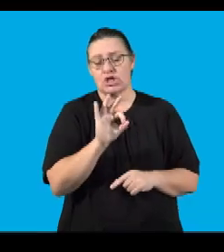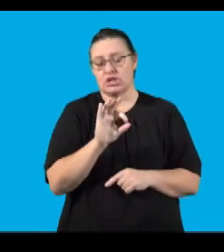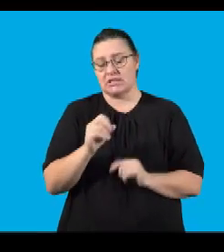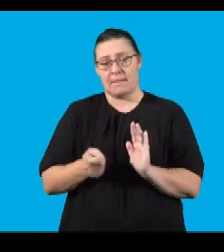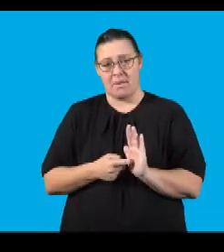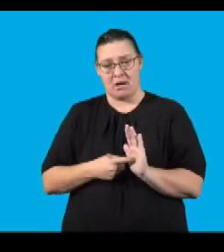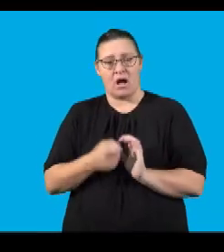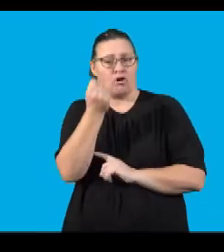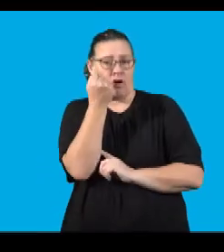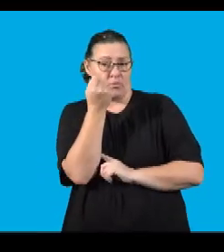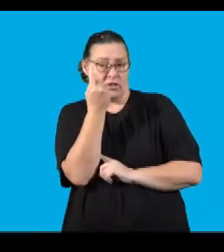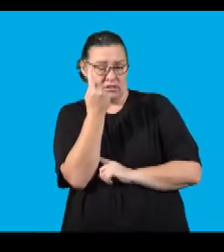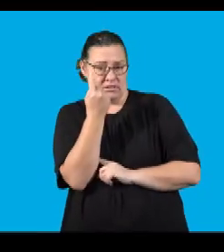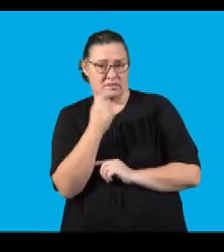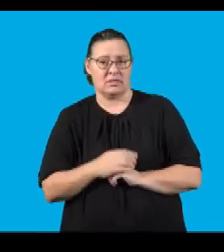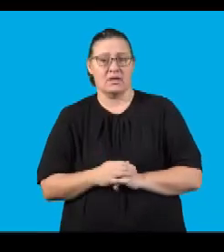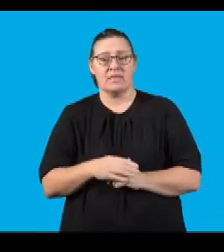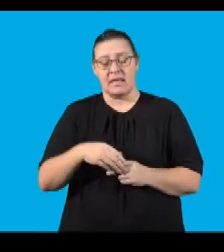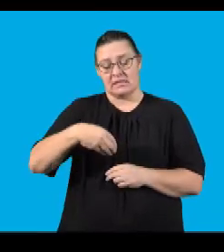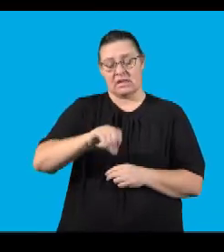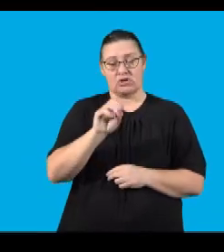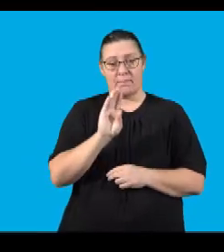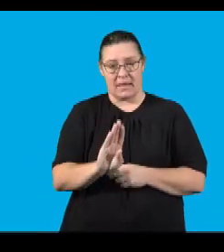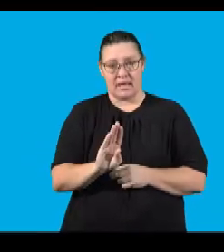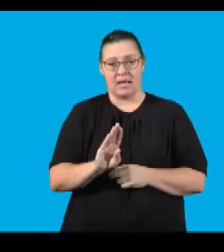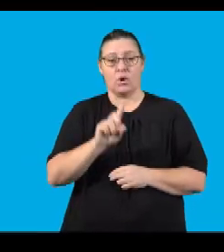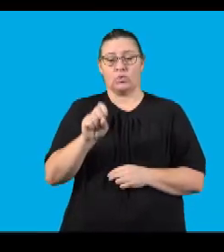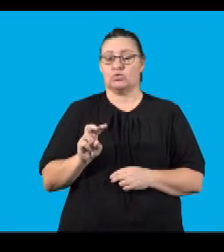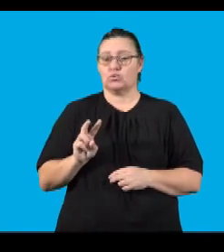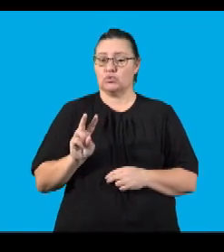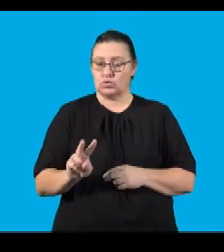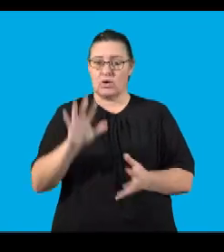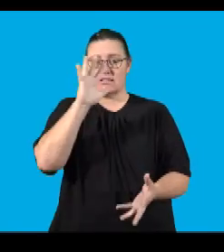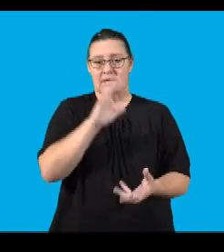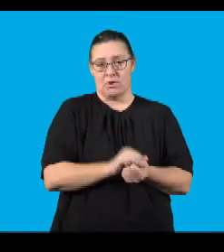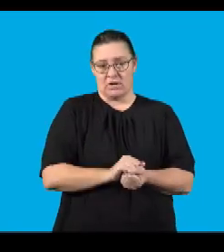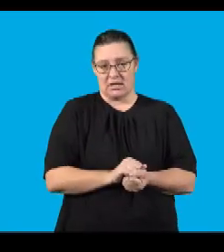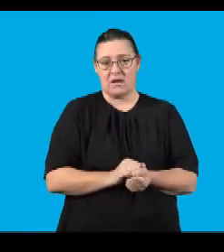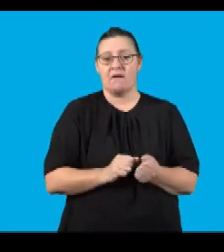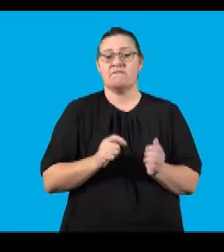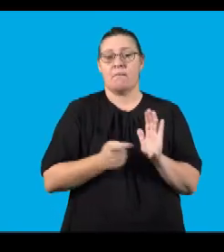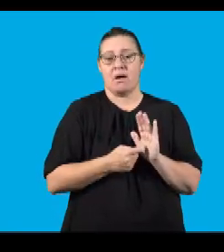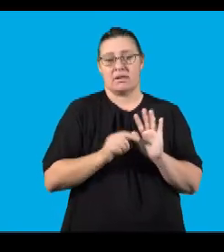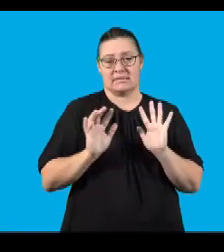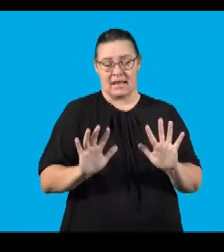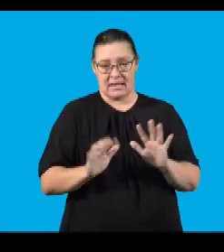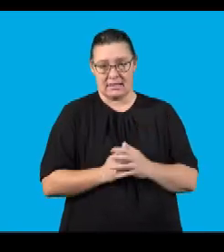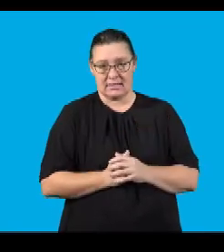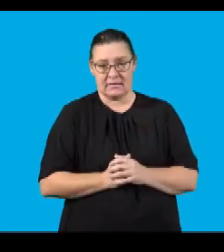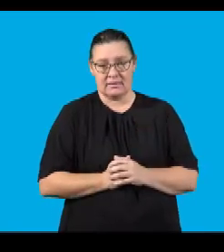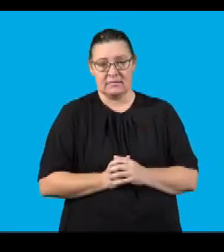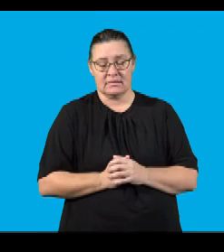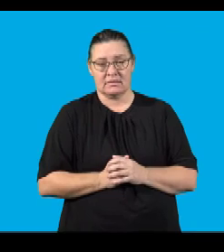30 marks. This is the comprehension. Then section B, question 2, is the summary for 10